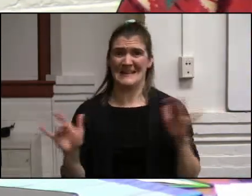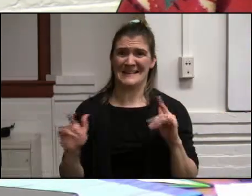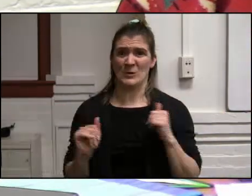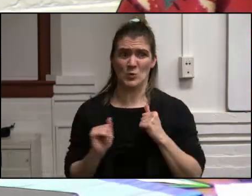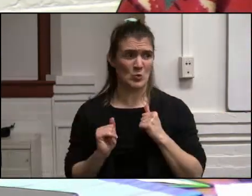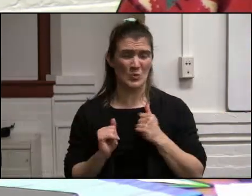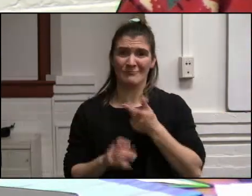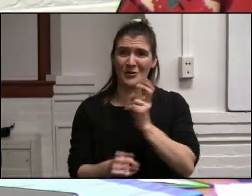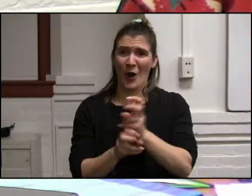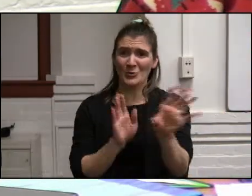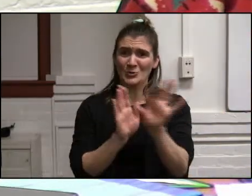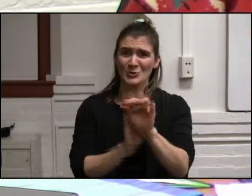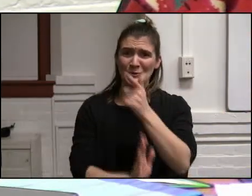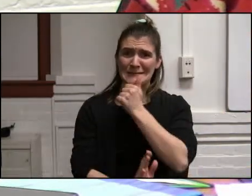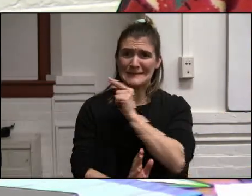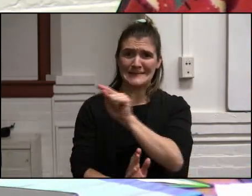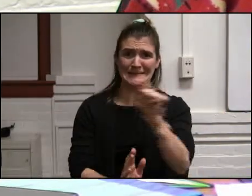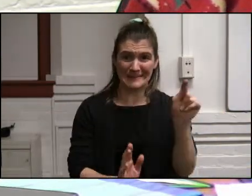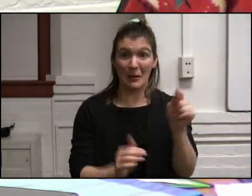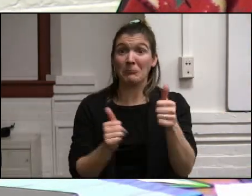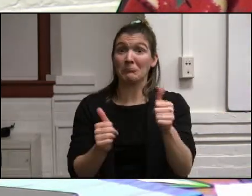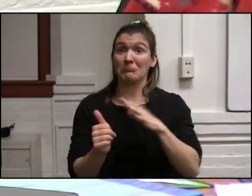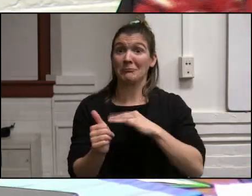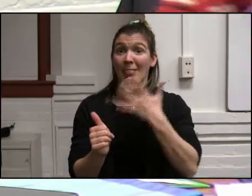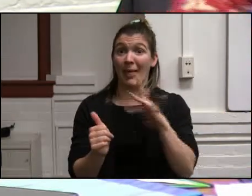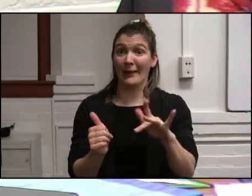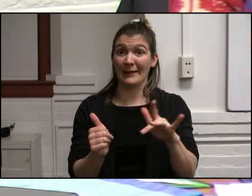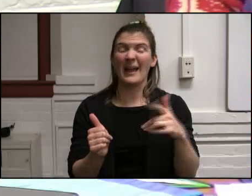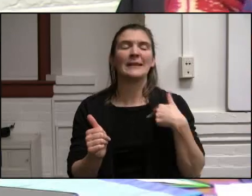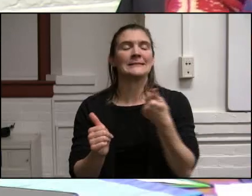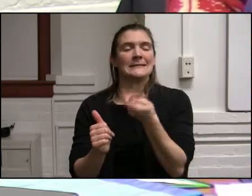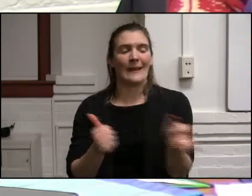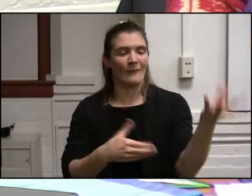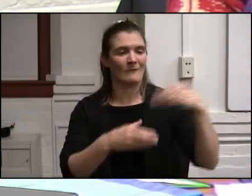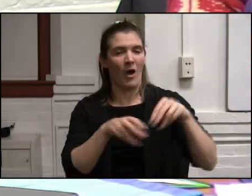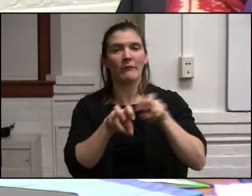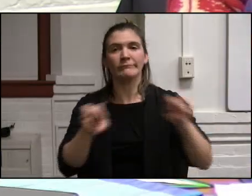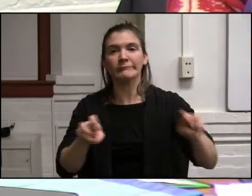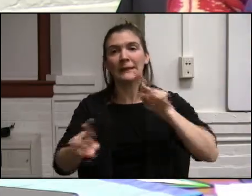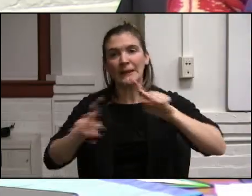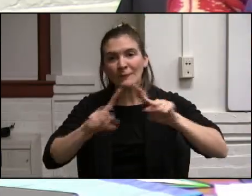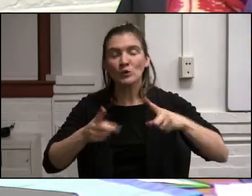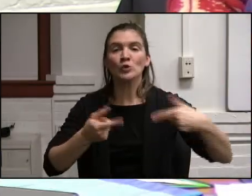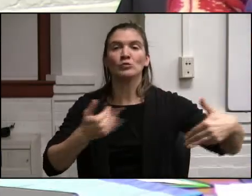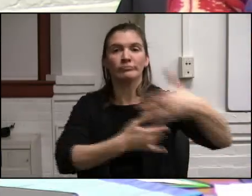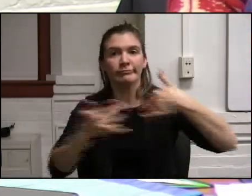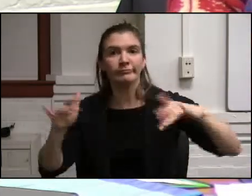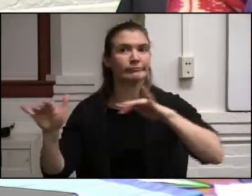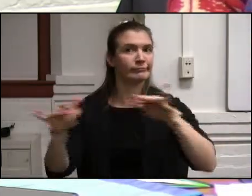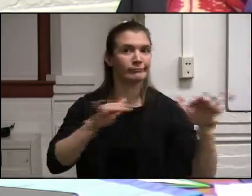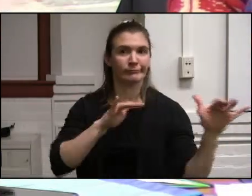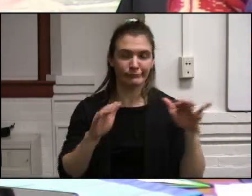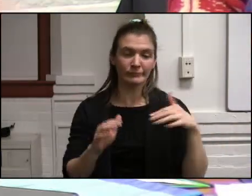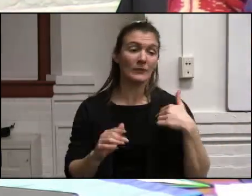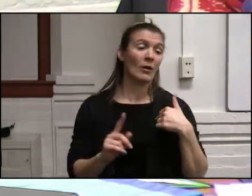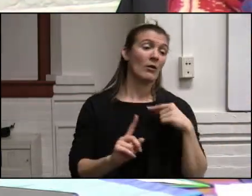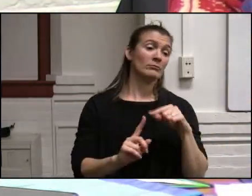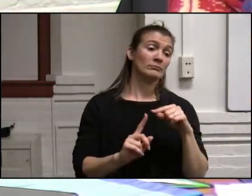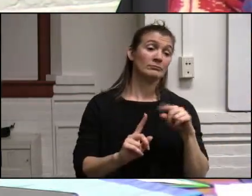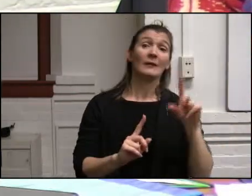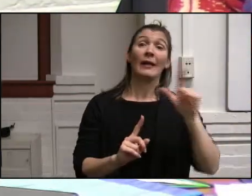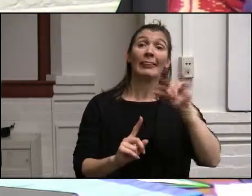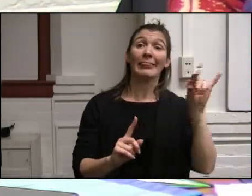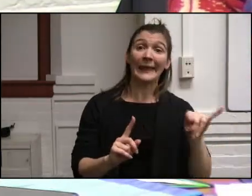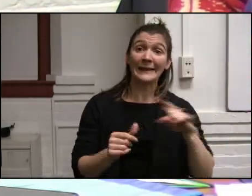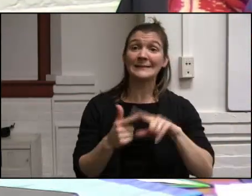which is a great place for us to be. We had lots of help in this, so both Liz